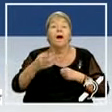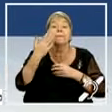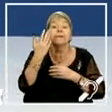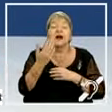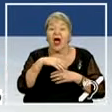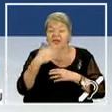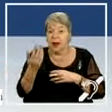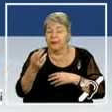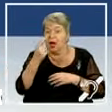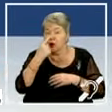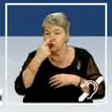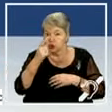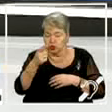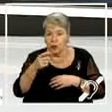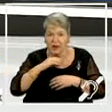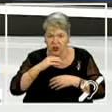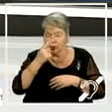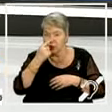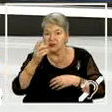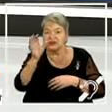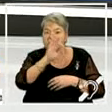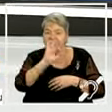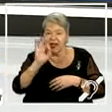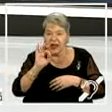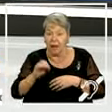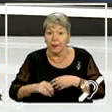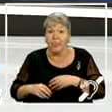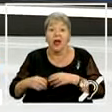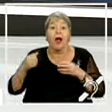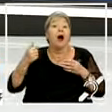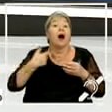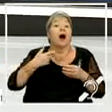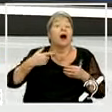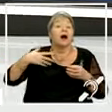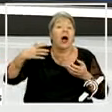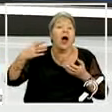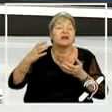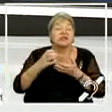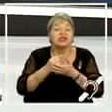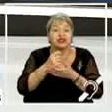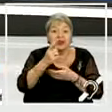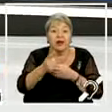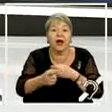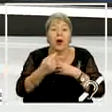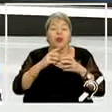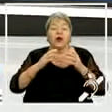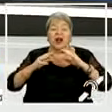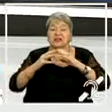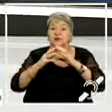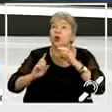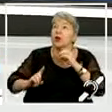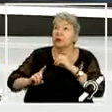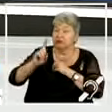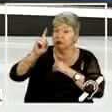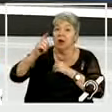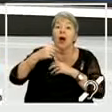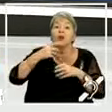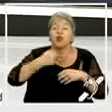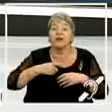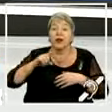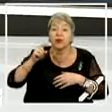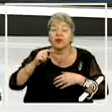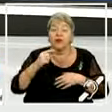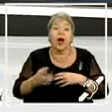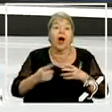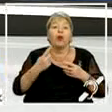lui Putin, scria pe rețeaua Telegram: înfrângerea unei puteri nucleare printr-un război convențional poate provoca izbucnirea